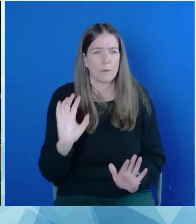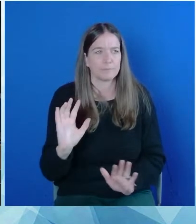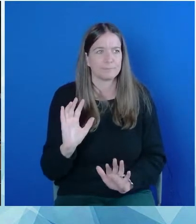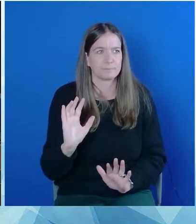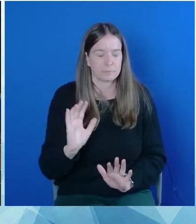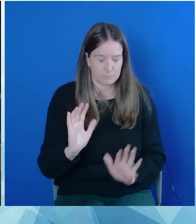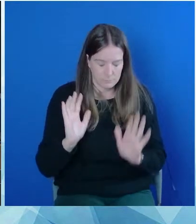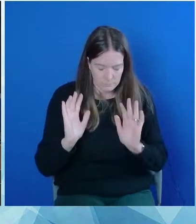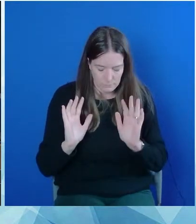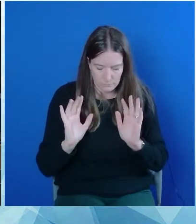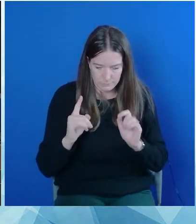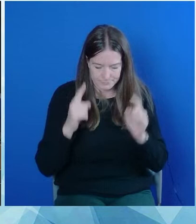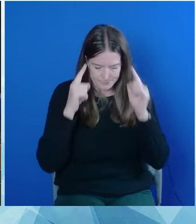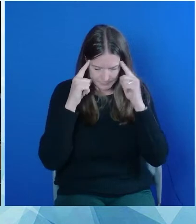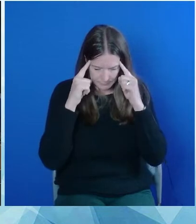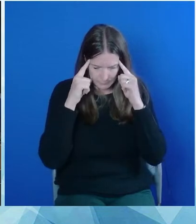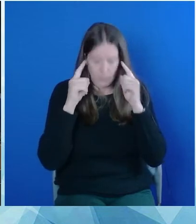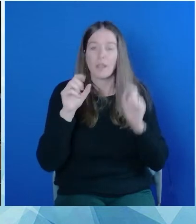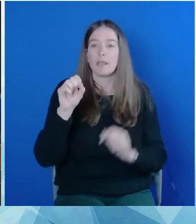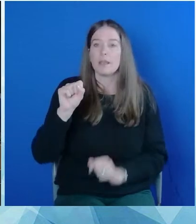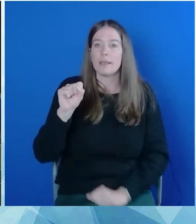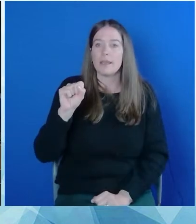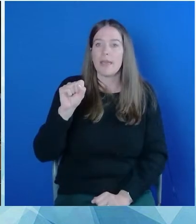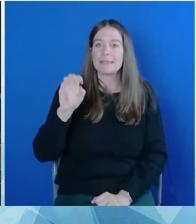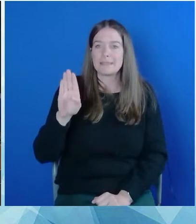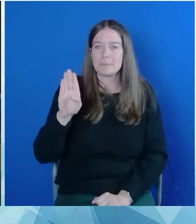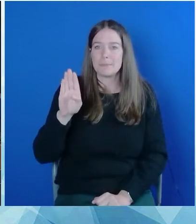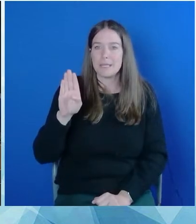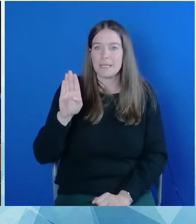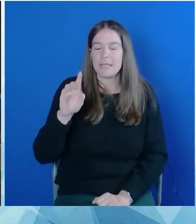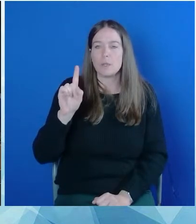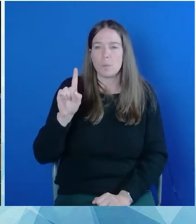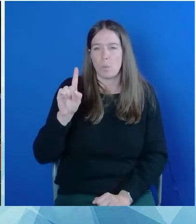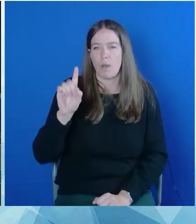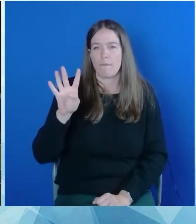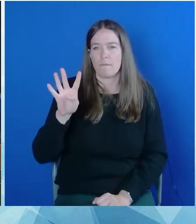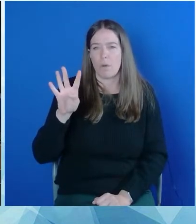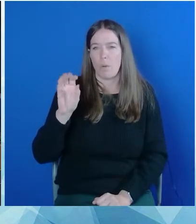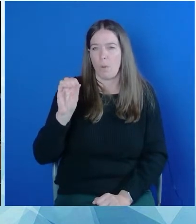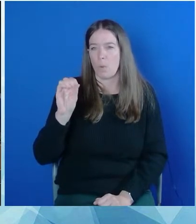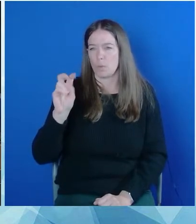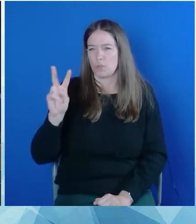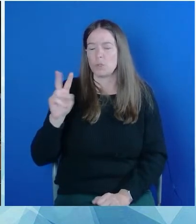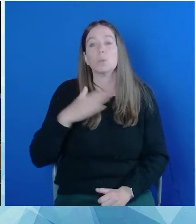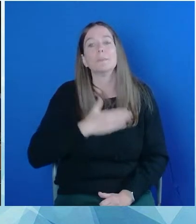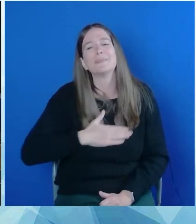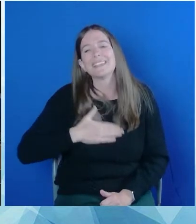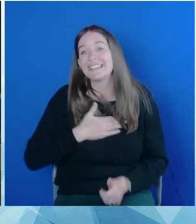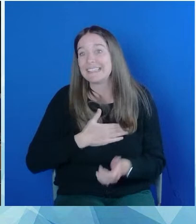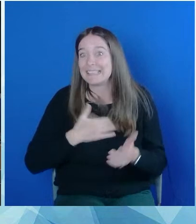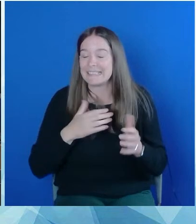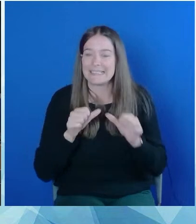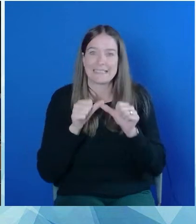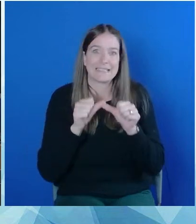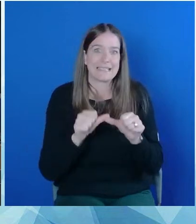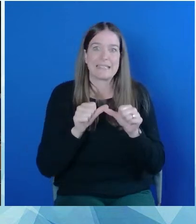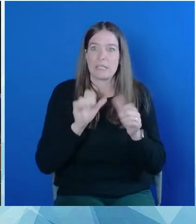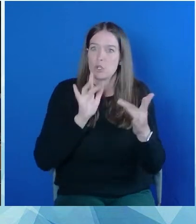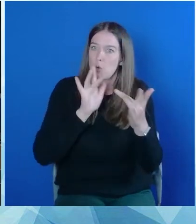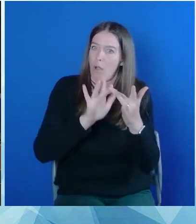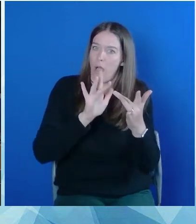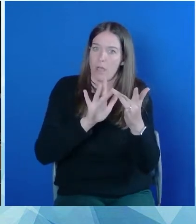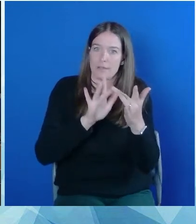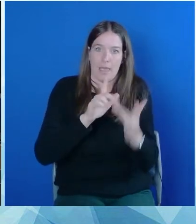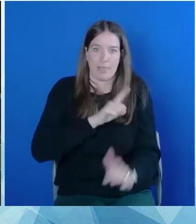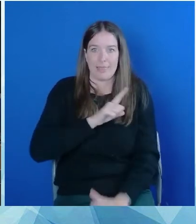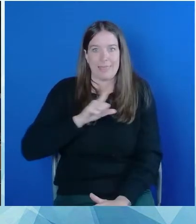But Senate Bill 1402, please continue to contact your legislators. It's important that they hear